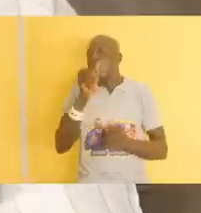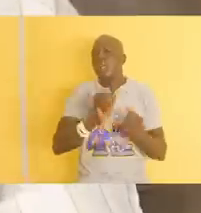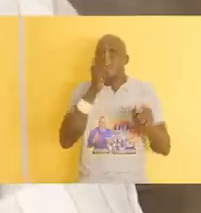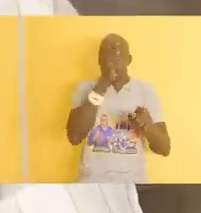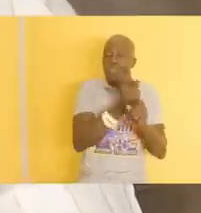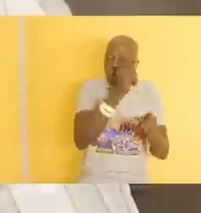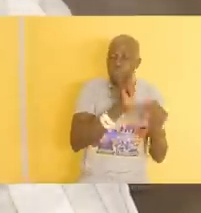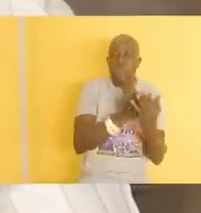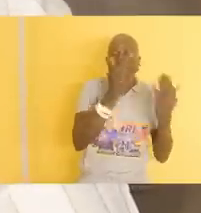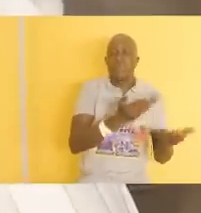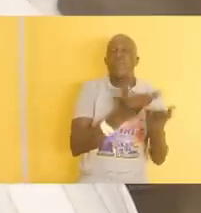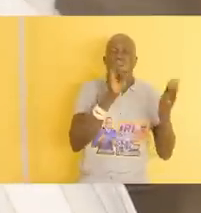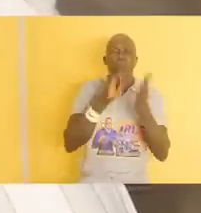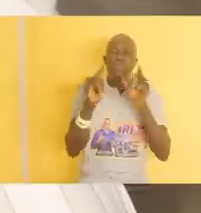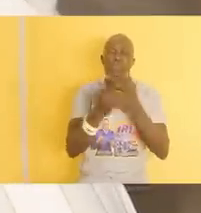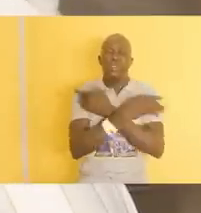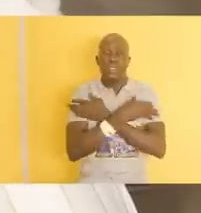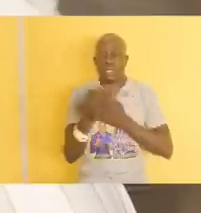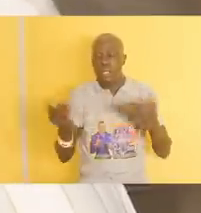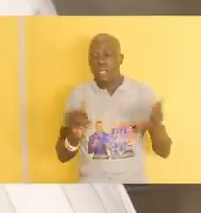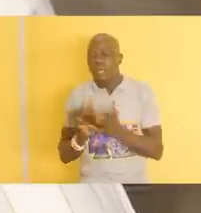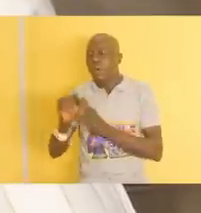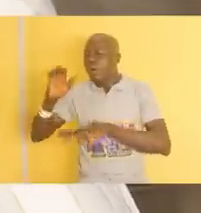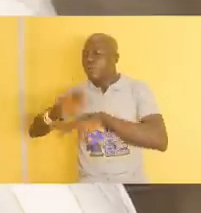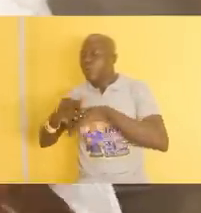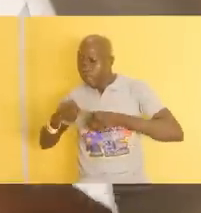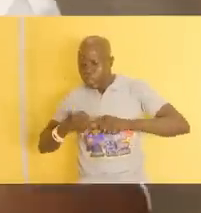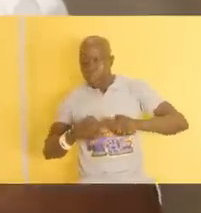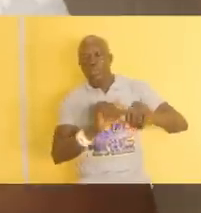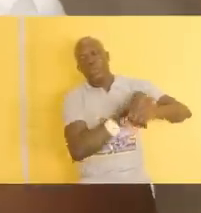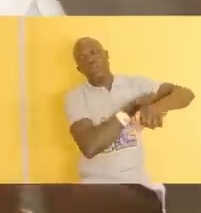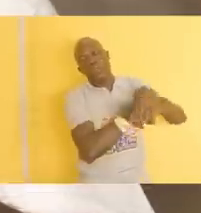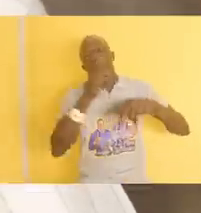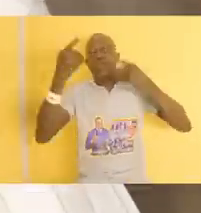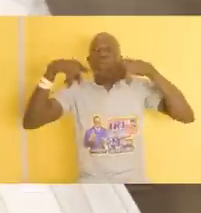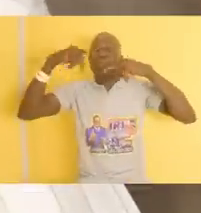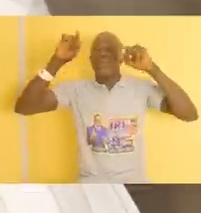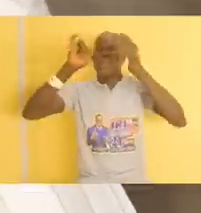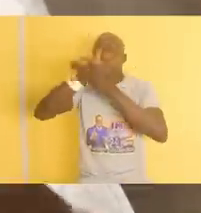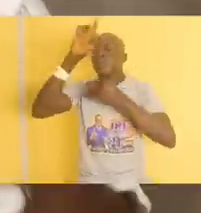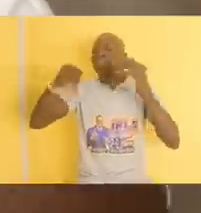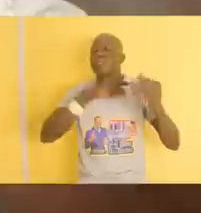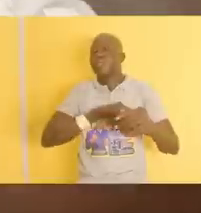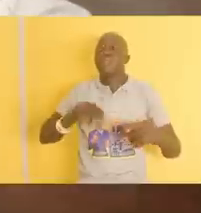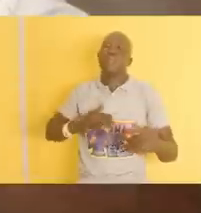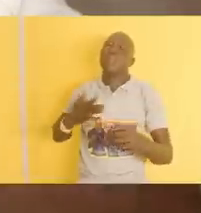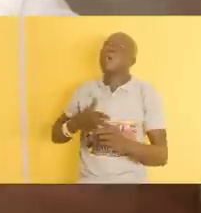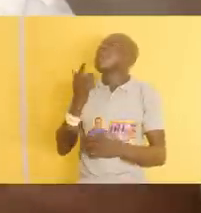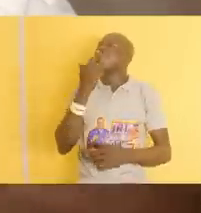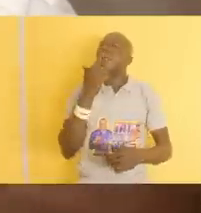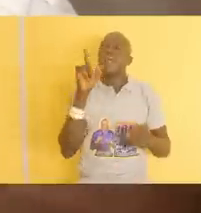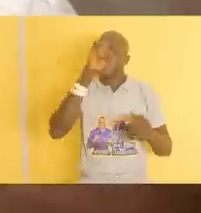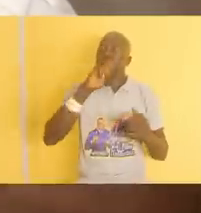your tithe. At the so offering. You just pray your for just sin. For Sabbath. And before it is what you say. All for progress of this ministry. And some no